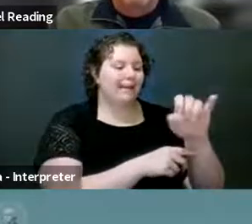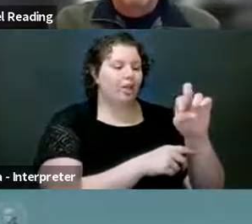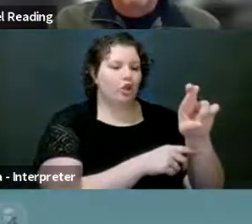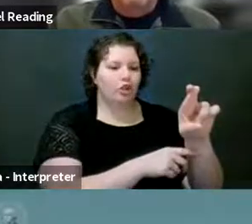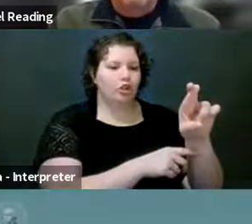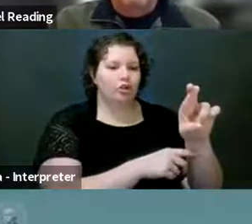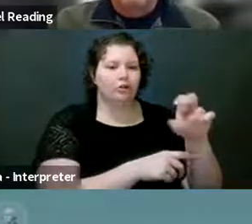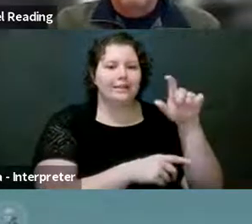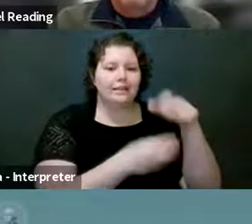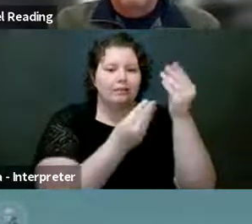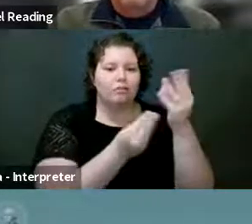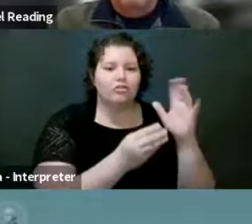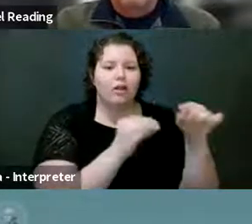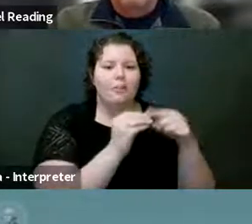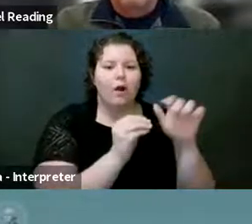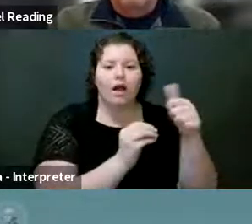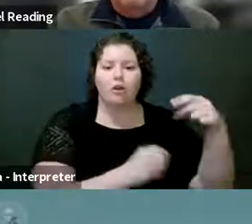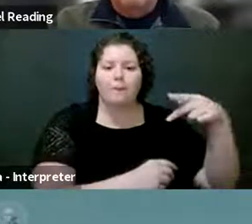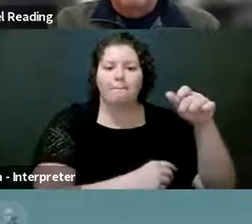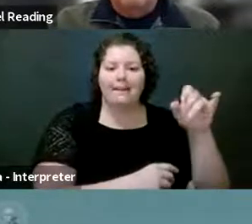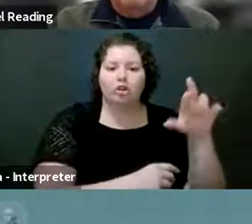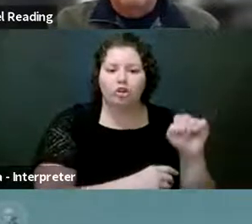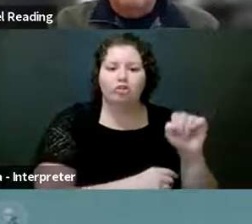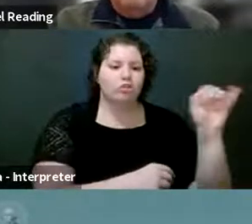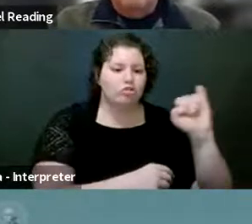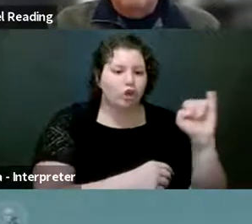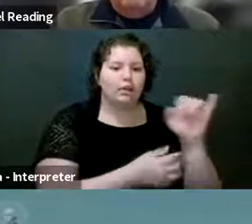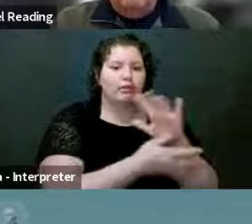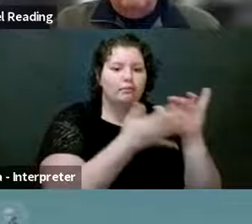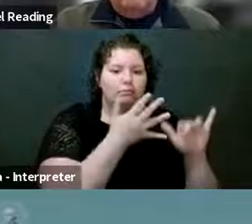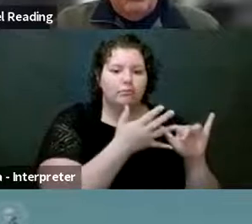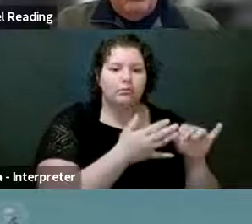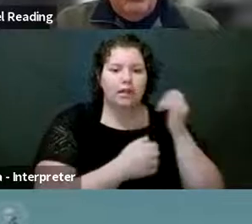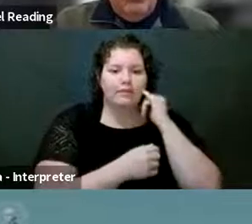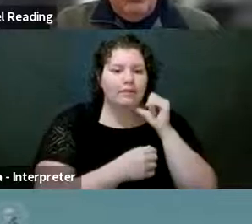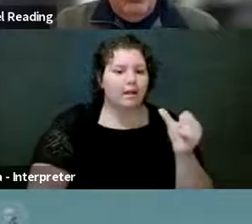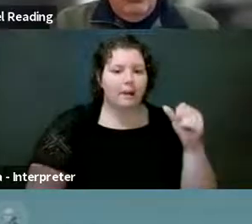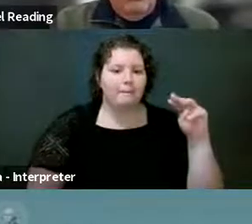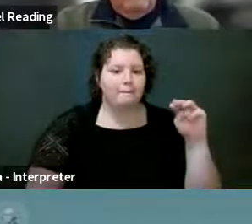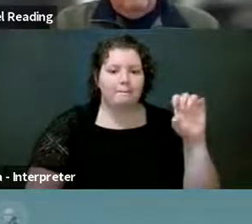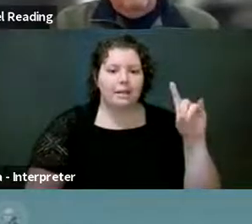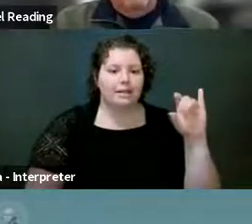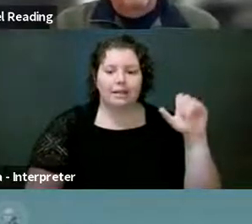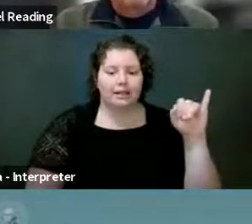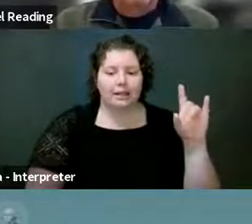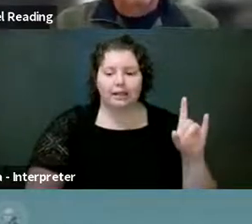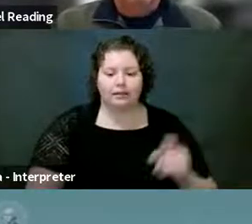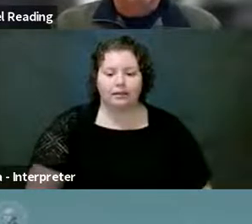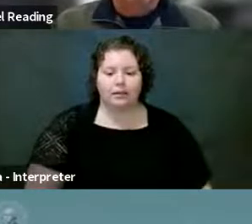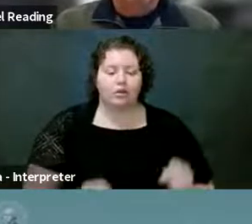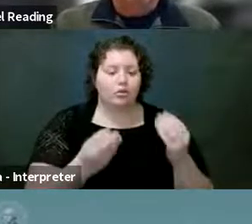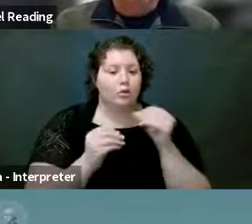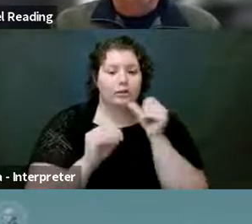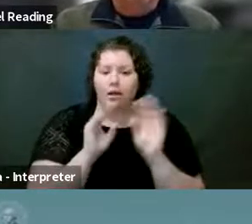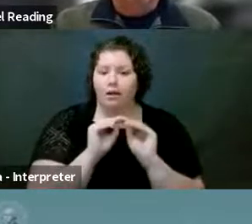first responder piece, there's a lot of concern that that was not called out more clearly. And people wanted